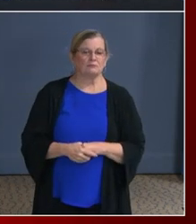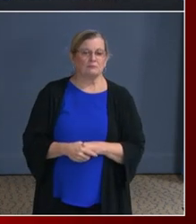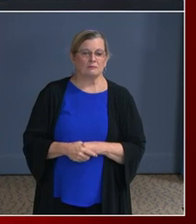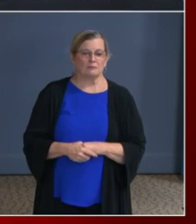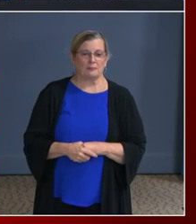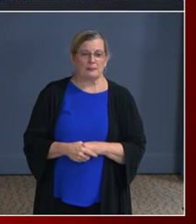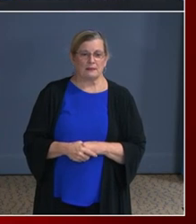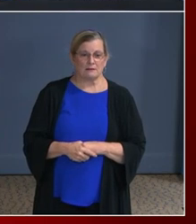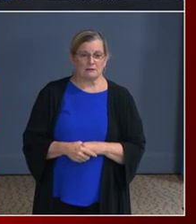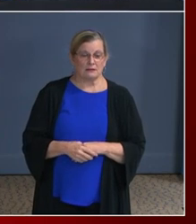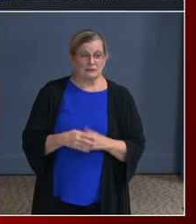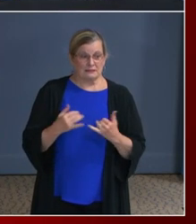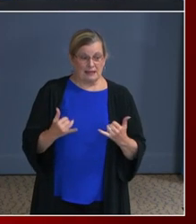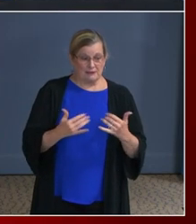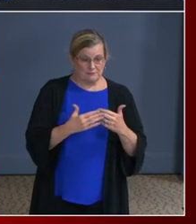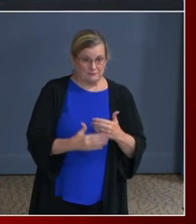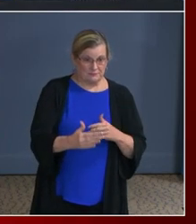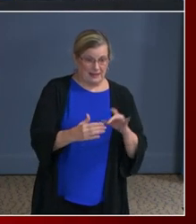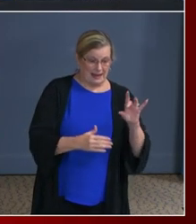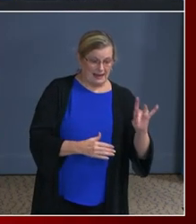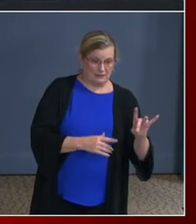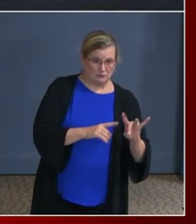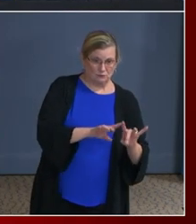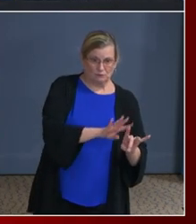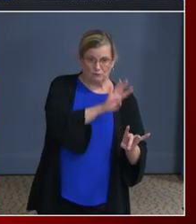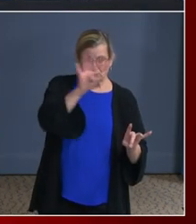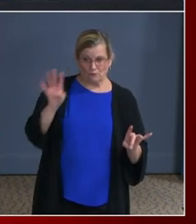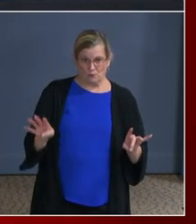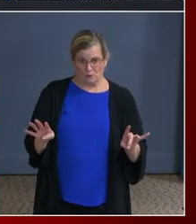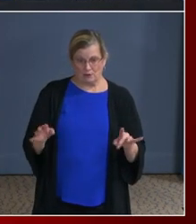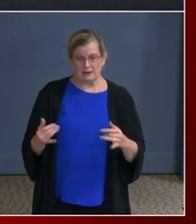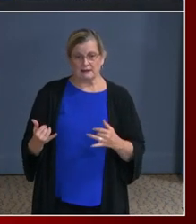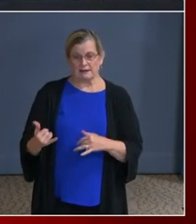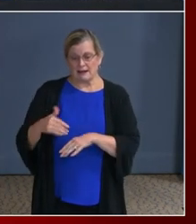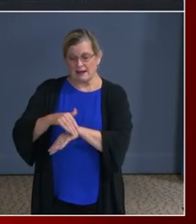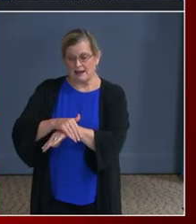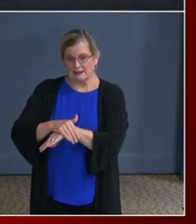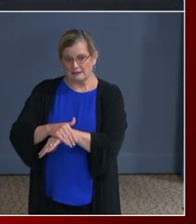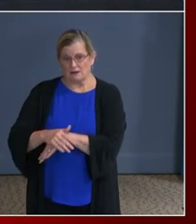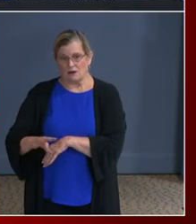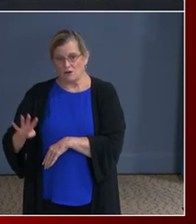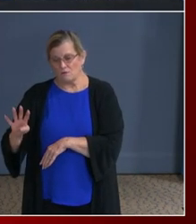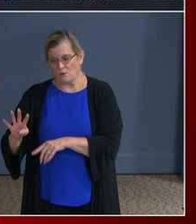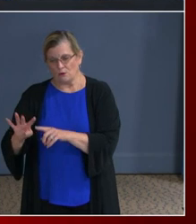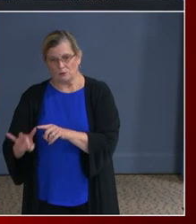from 4 p.m. to 8 p.m. You can always go to